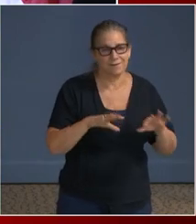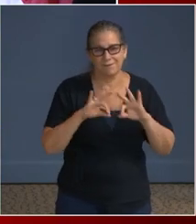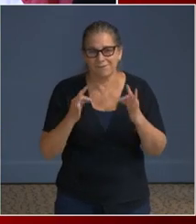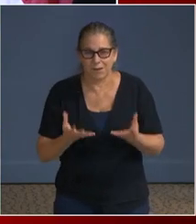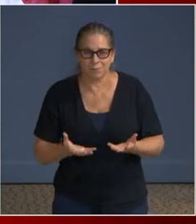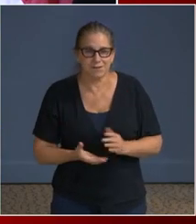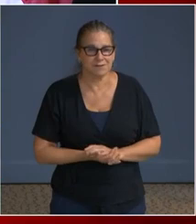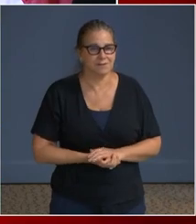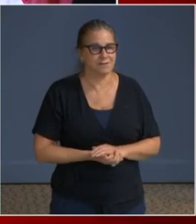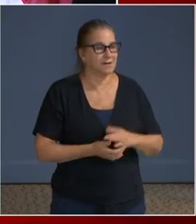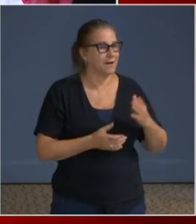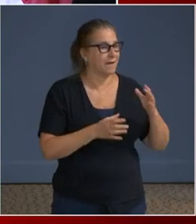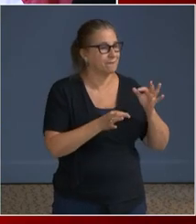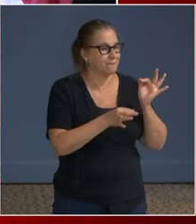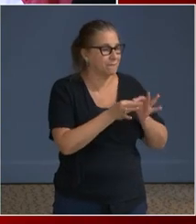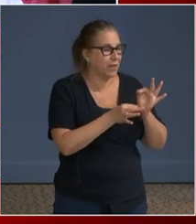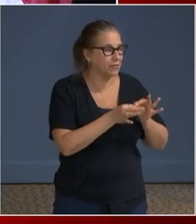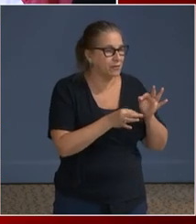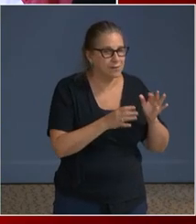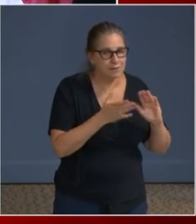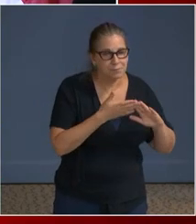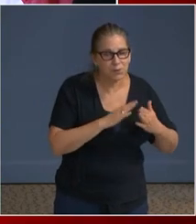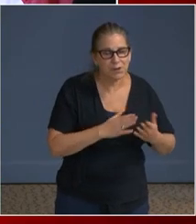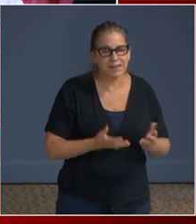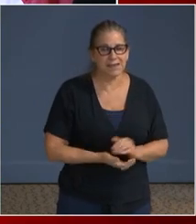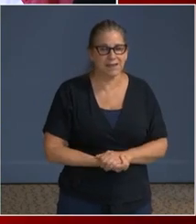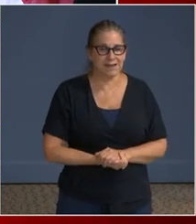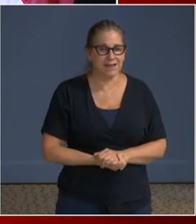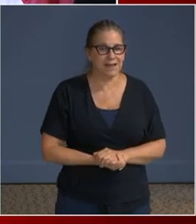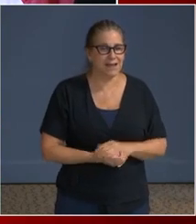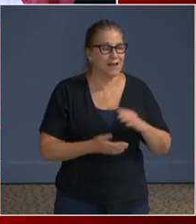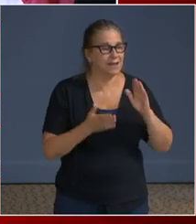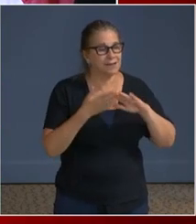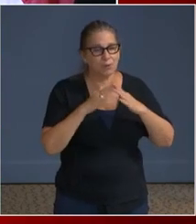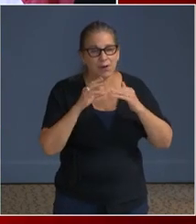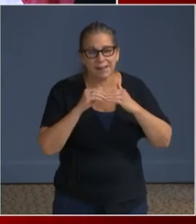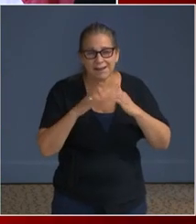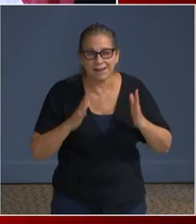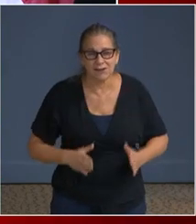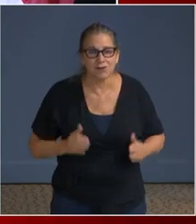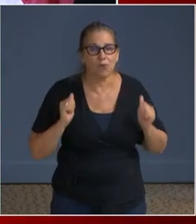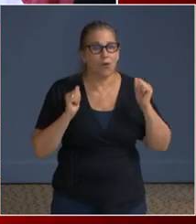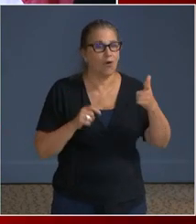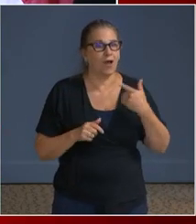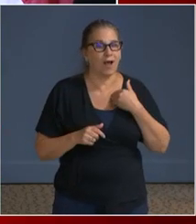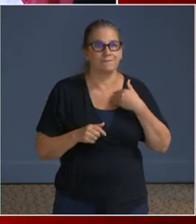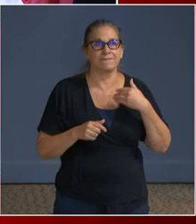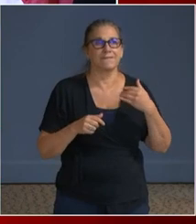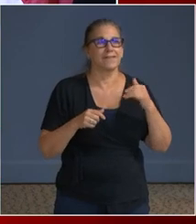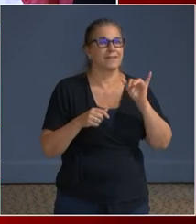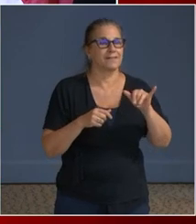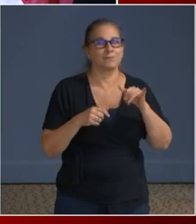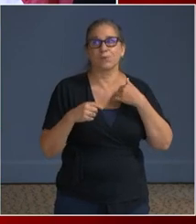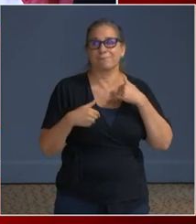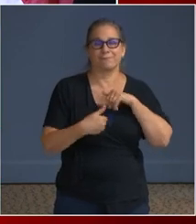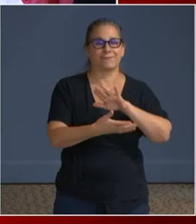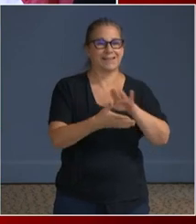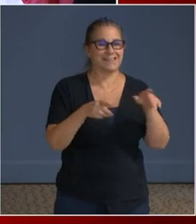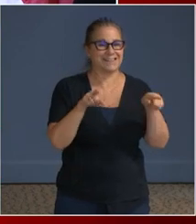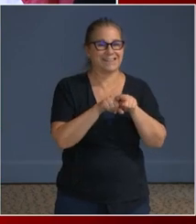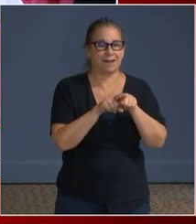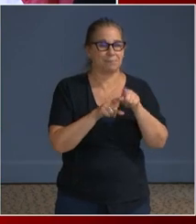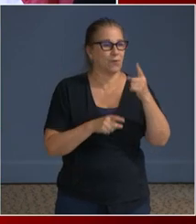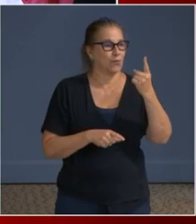faith communities. It's a question for community leaders. I don't think that there's one simple